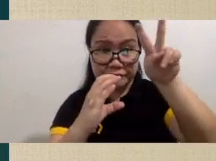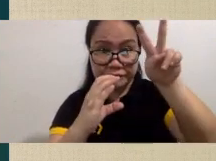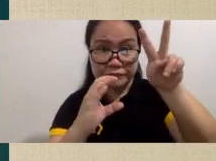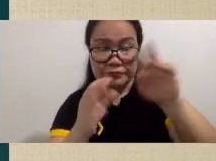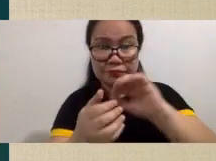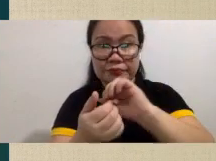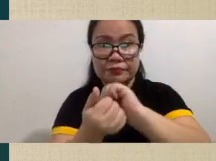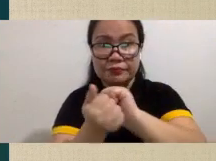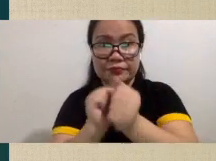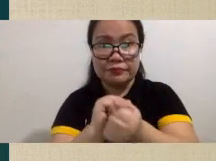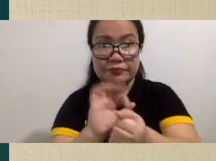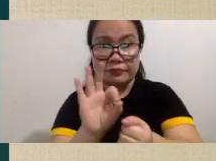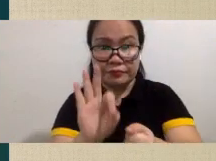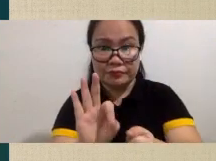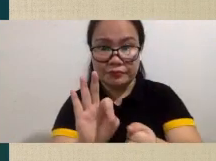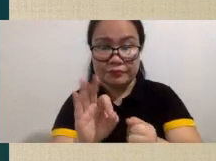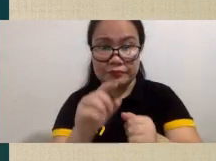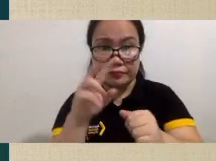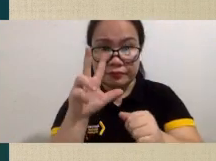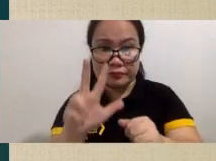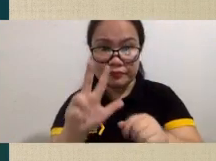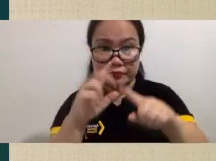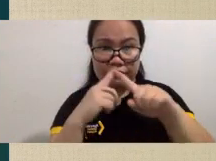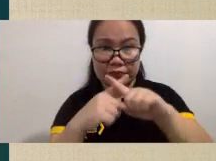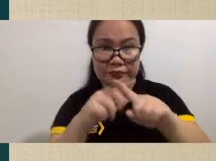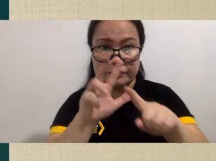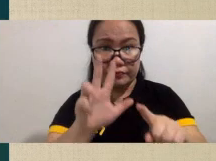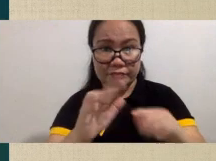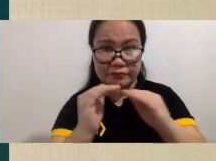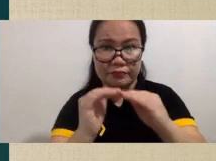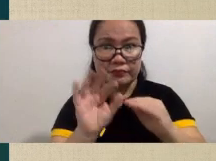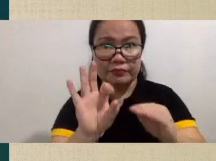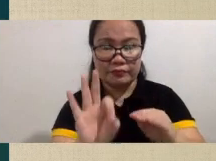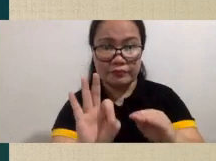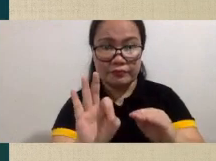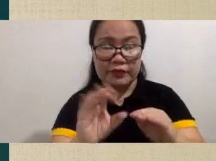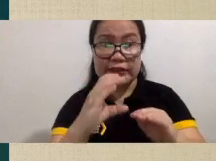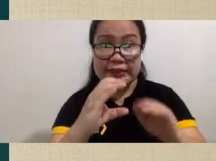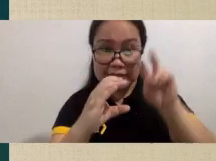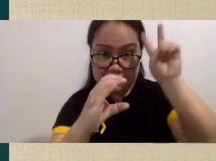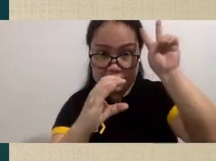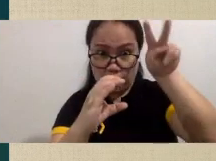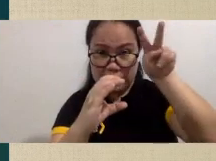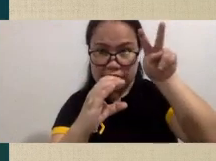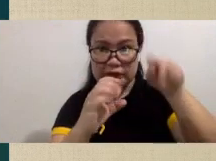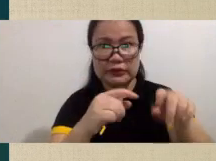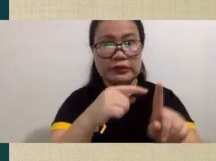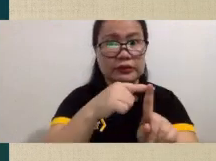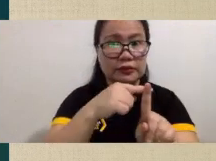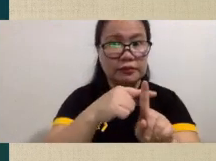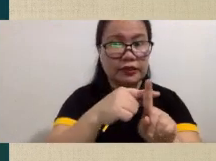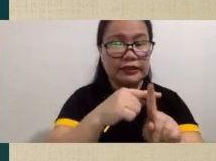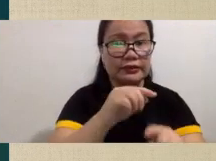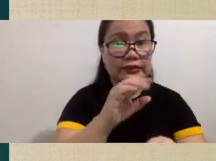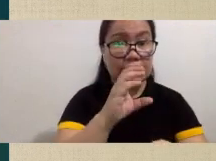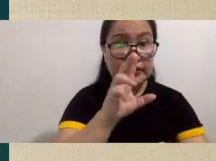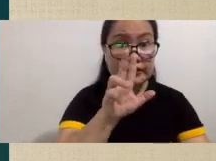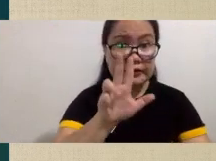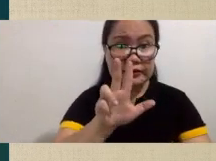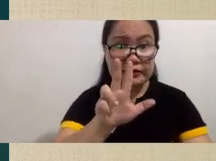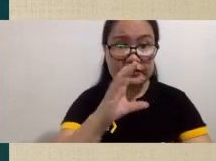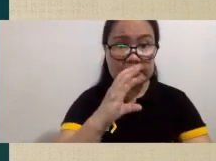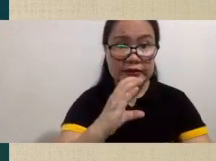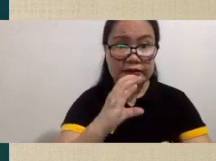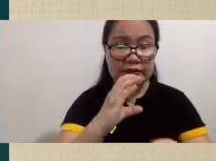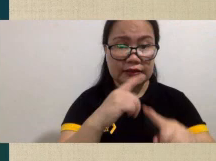natin, 3c squared, 3 squared is equal to 9 because 3 times 3. And then c squared plus